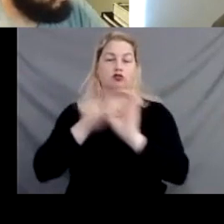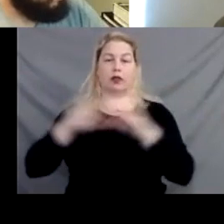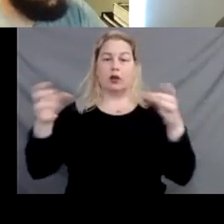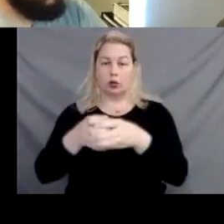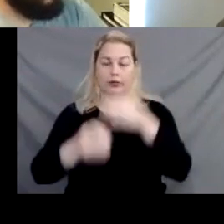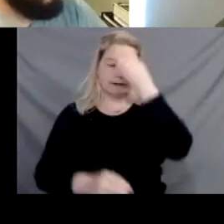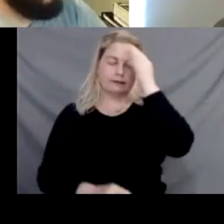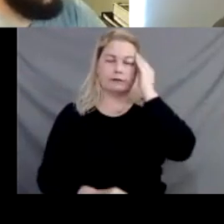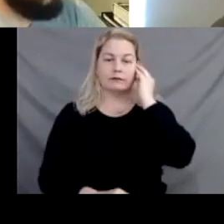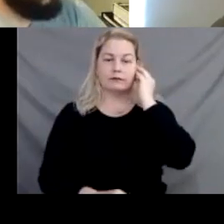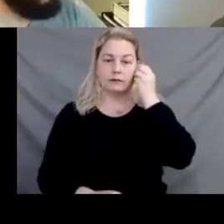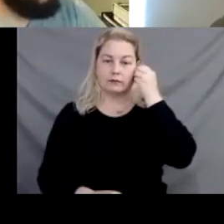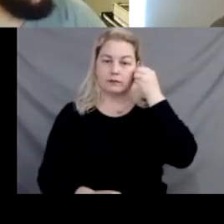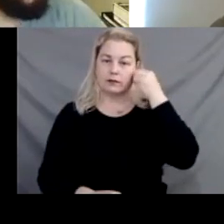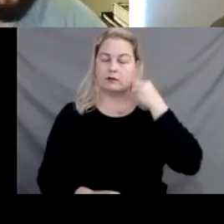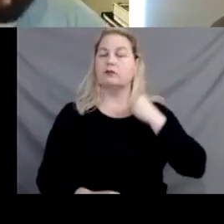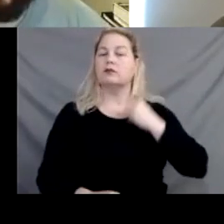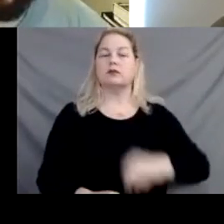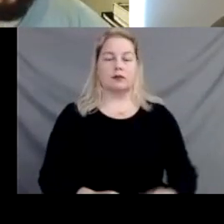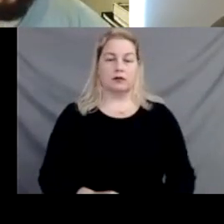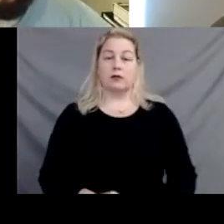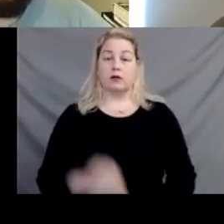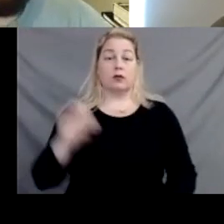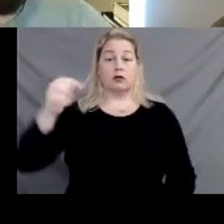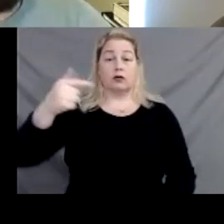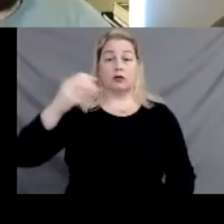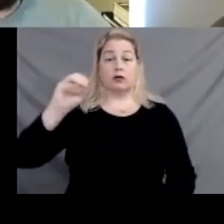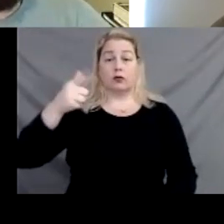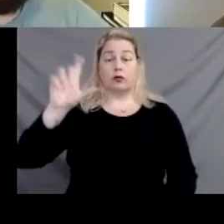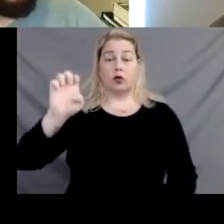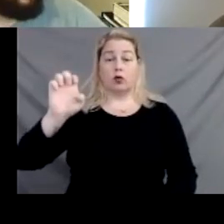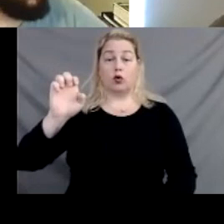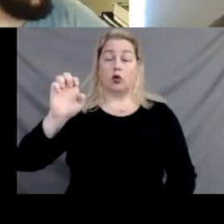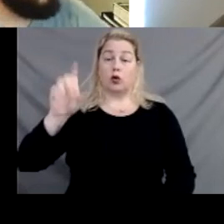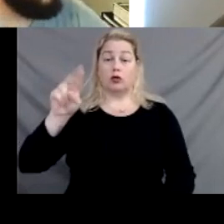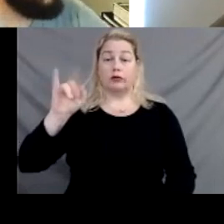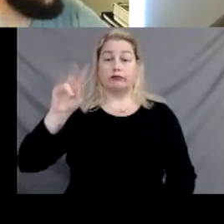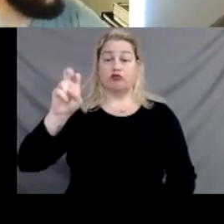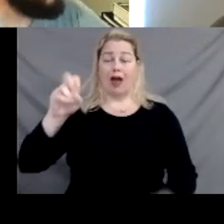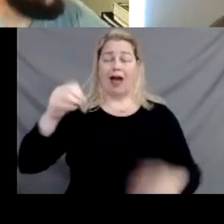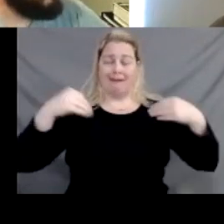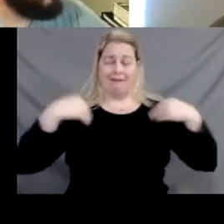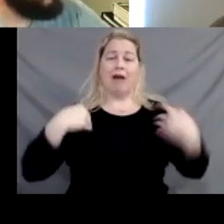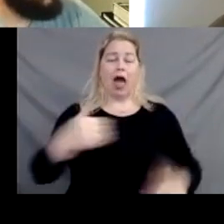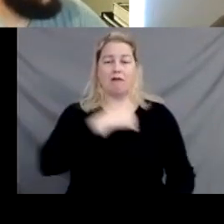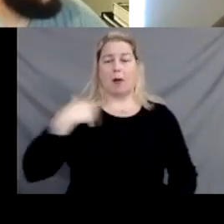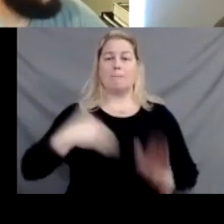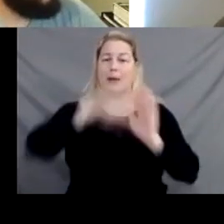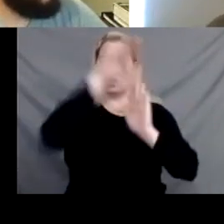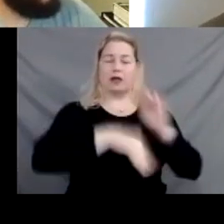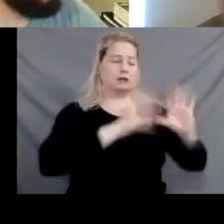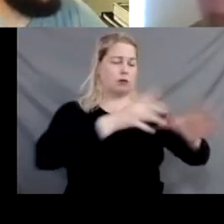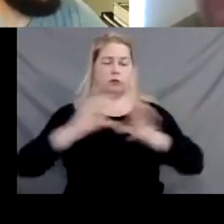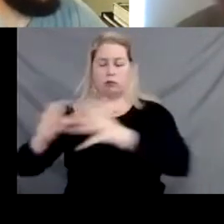Google Drive, we have a spreadsheet with all of the SAB members that we've been pulling all of our email lists from. I would